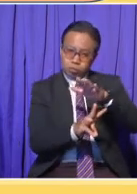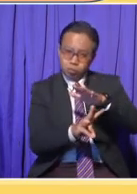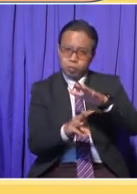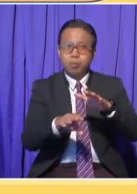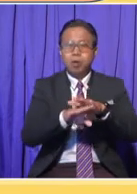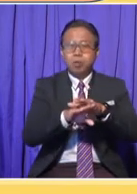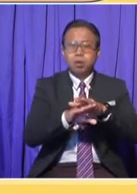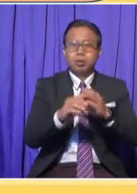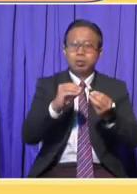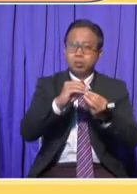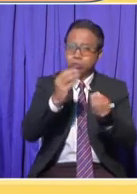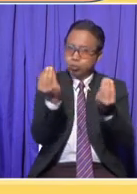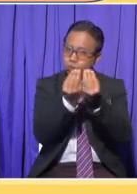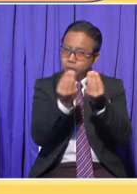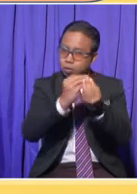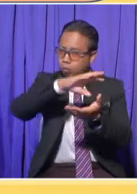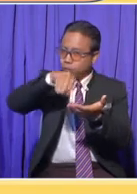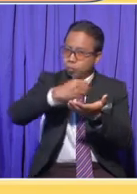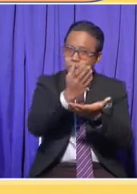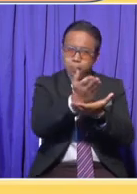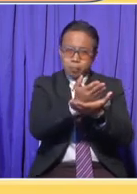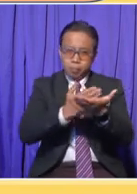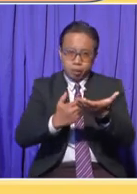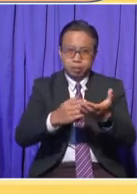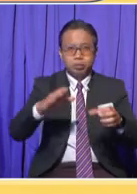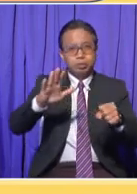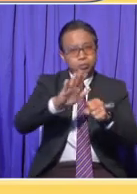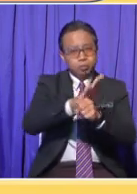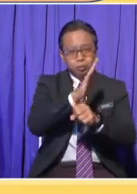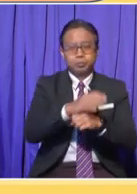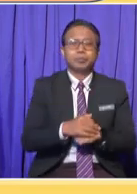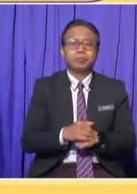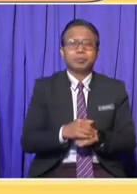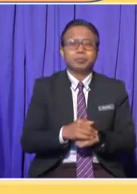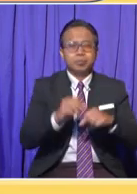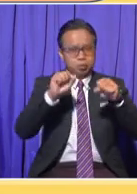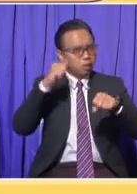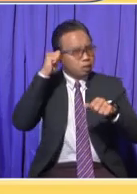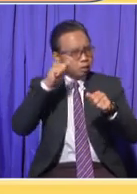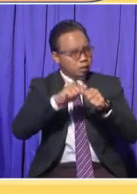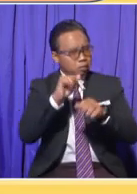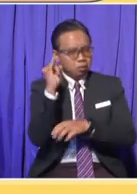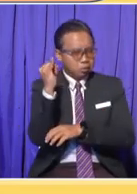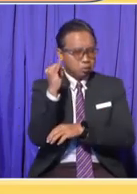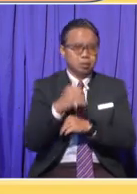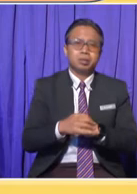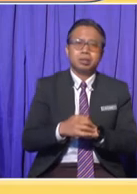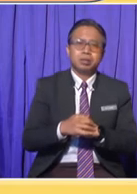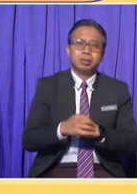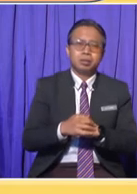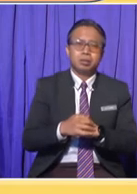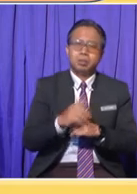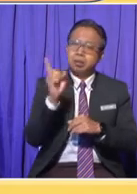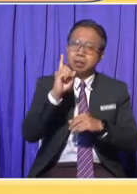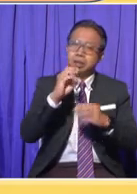is total number of parts. Don't worry if you can't remember which one is the